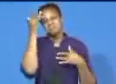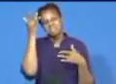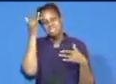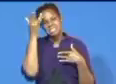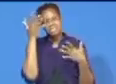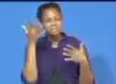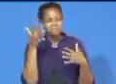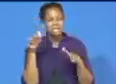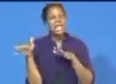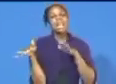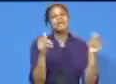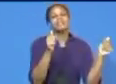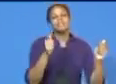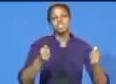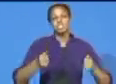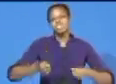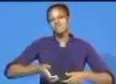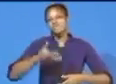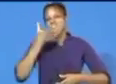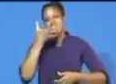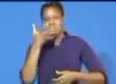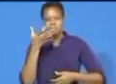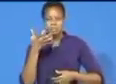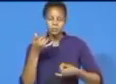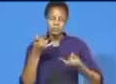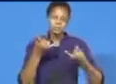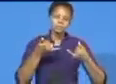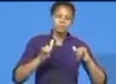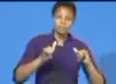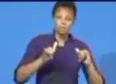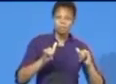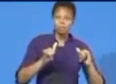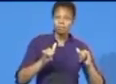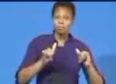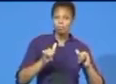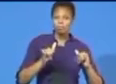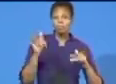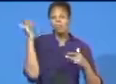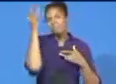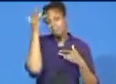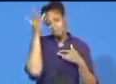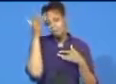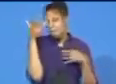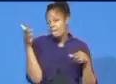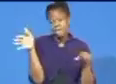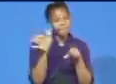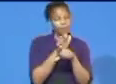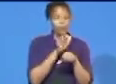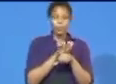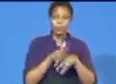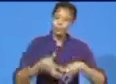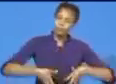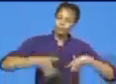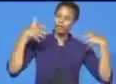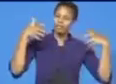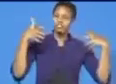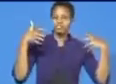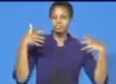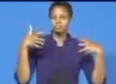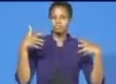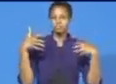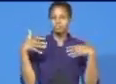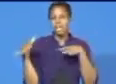left in a rage. He was still a leper filled with rage. He left with